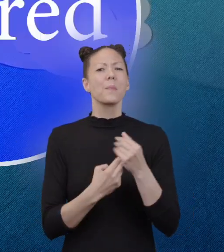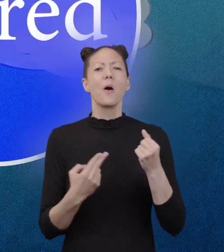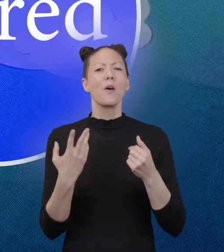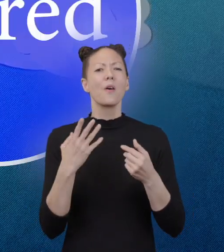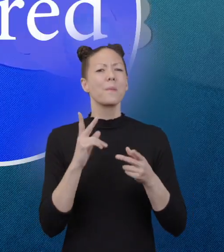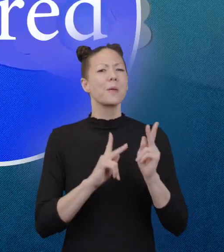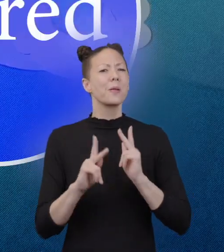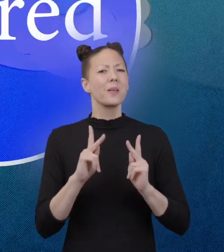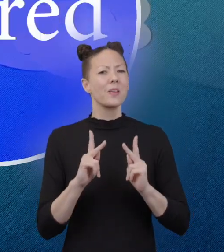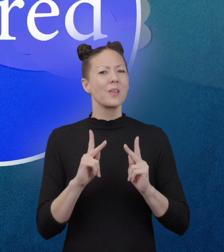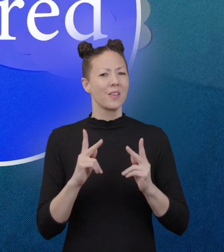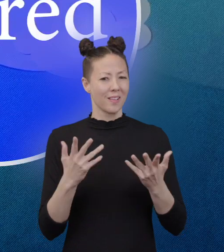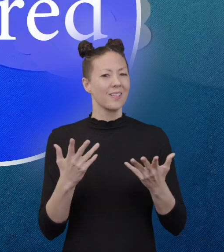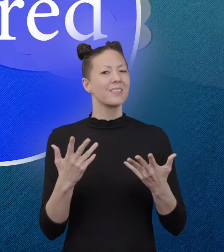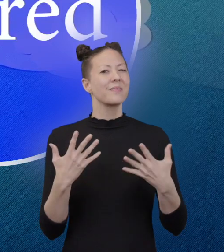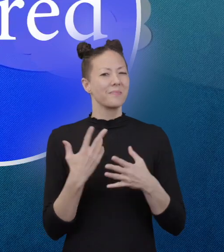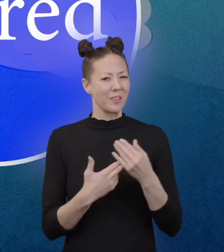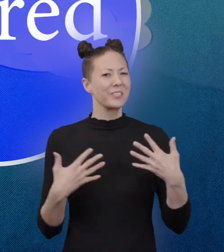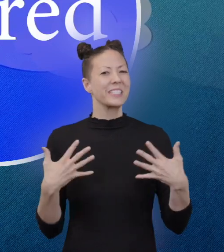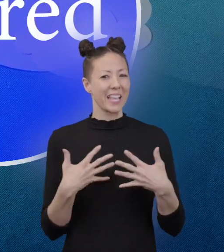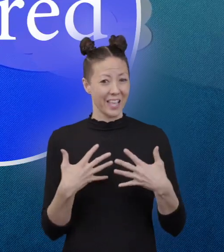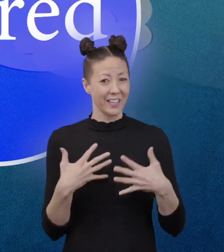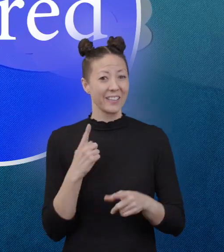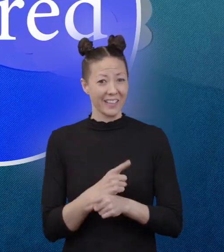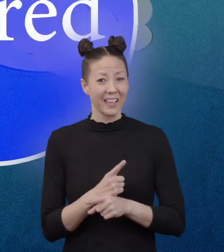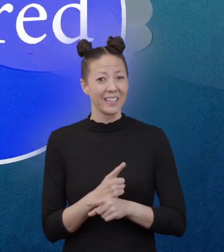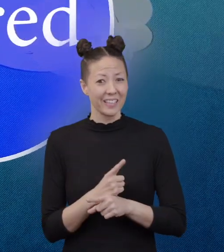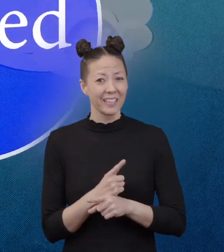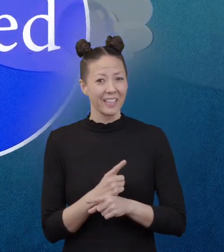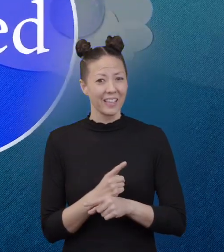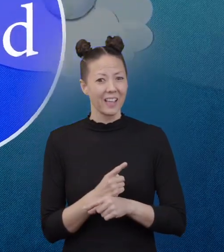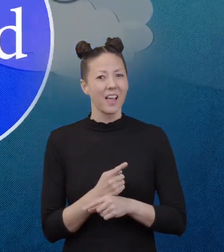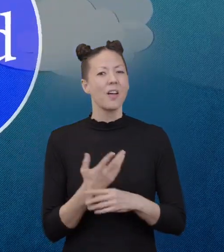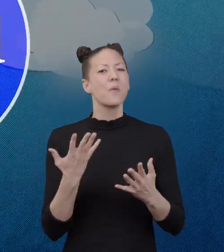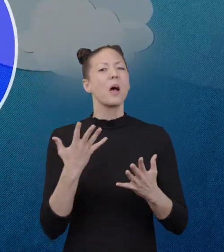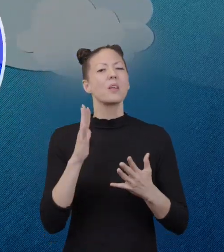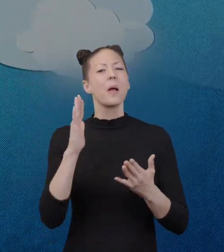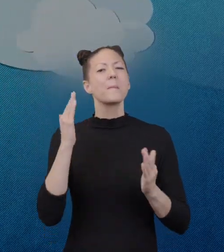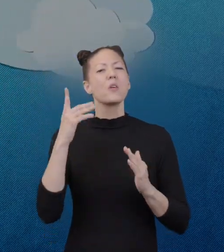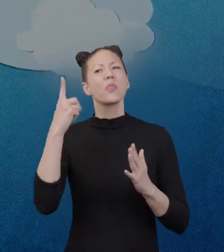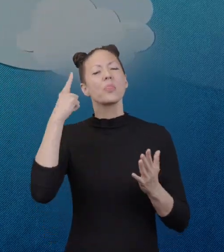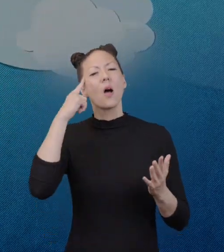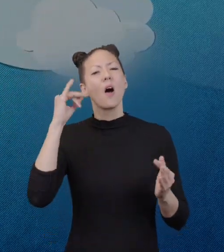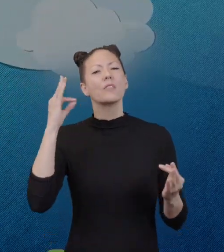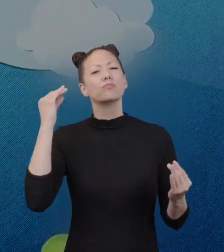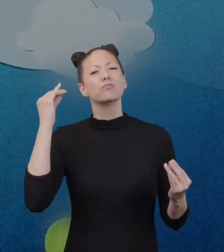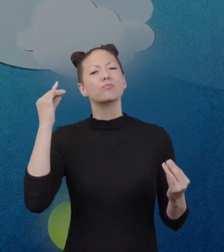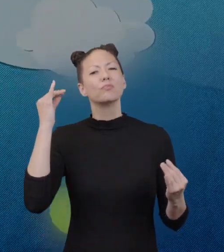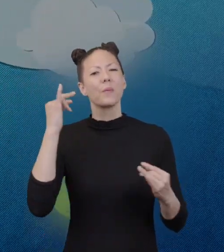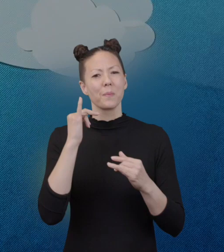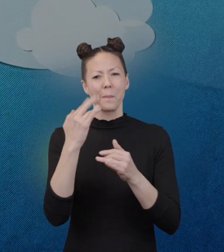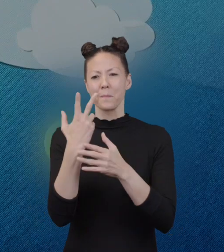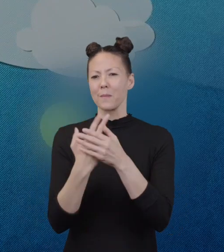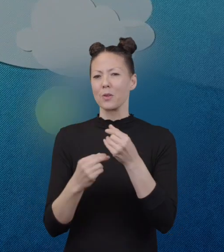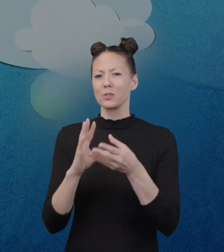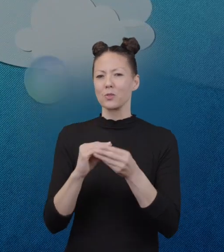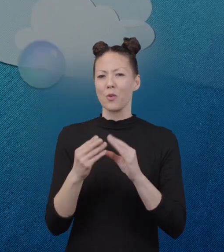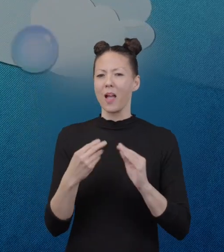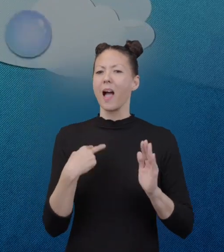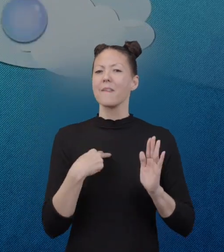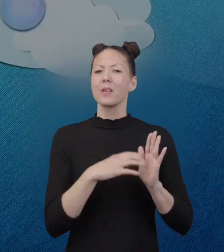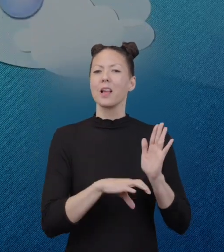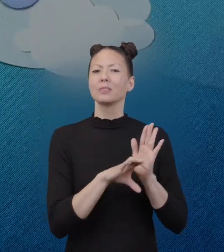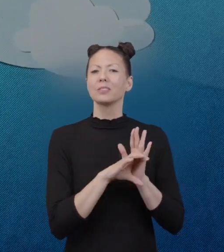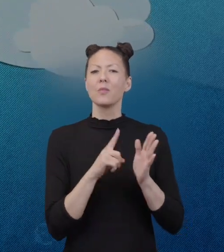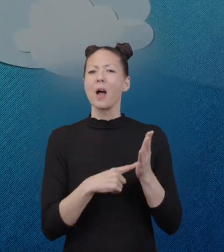both stories scared? What are some other comparisons that you thought of? Did both stories have